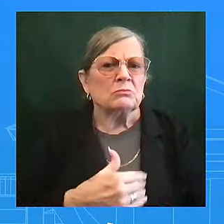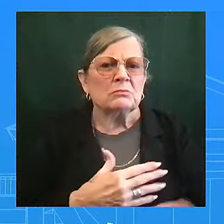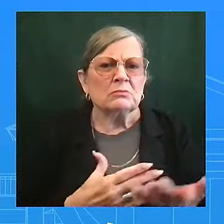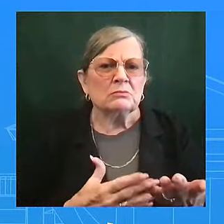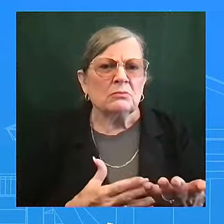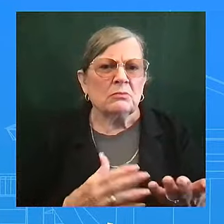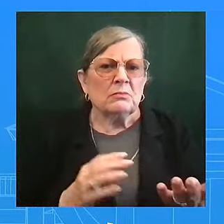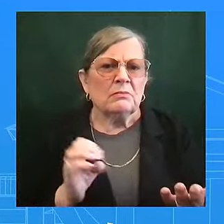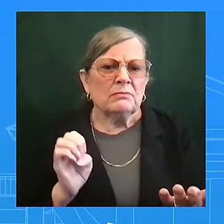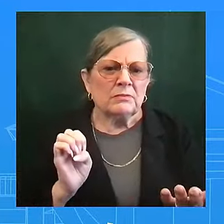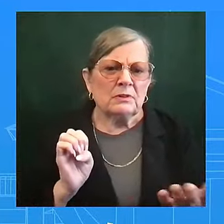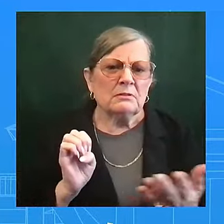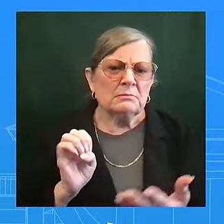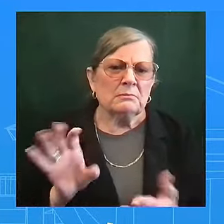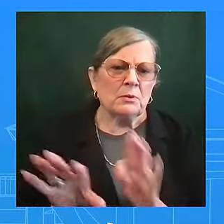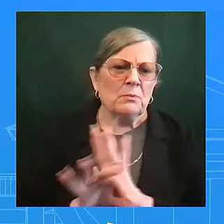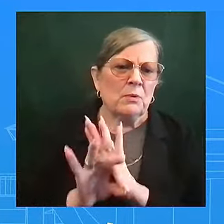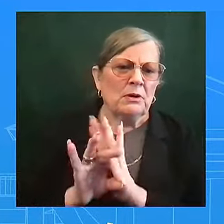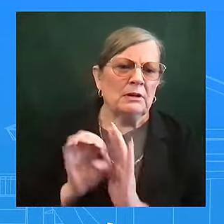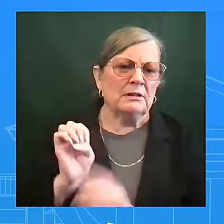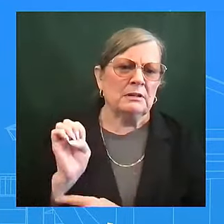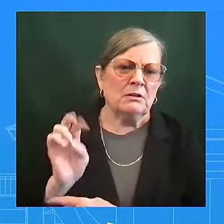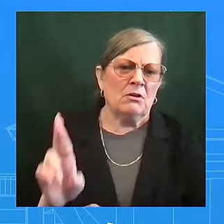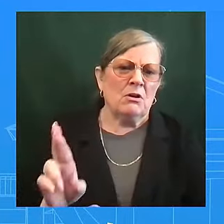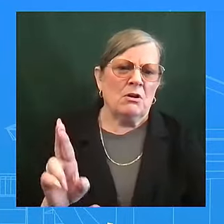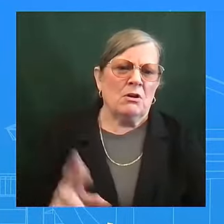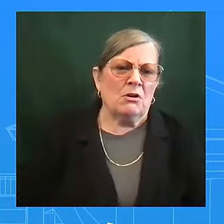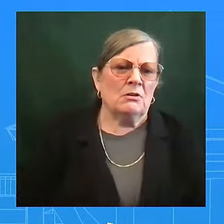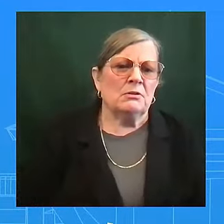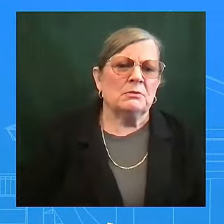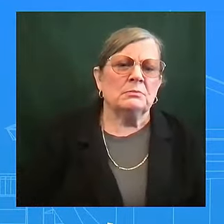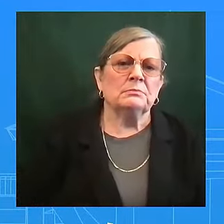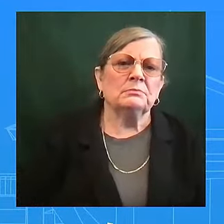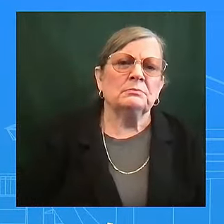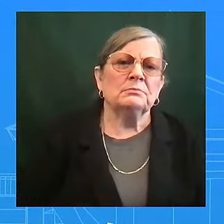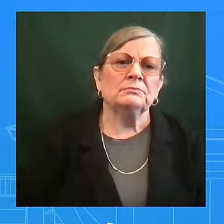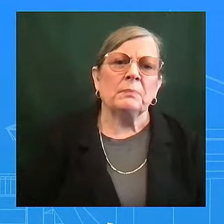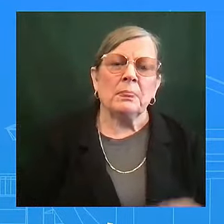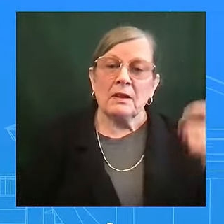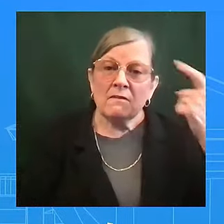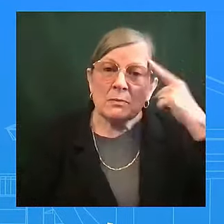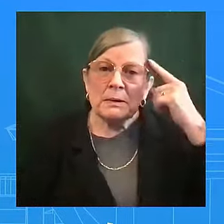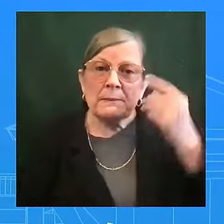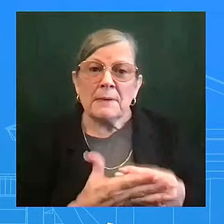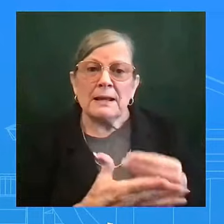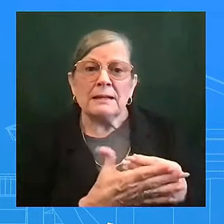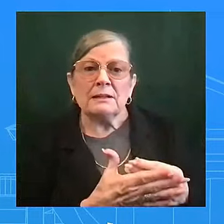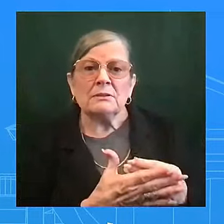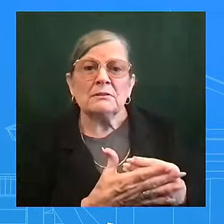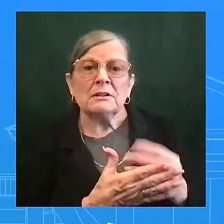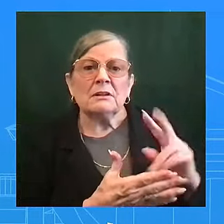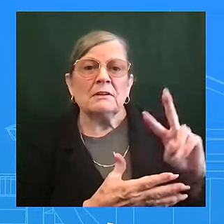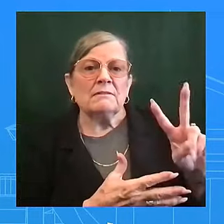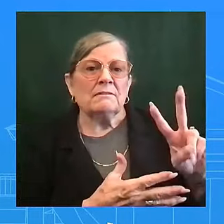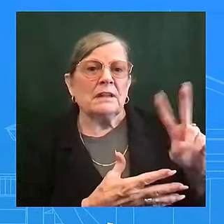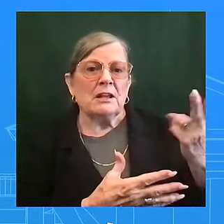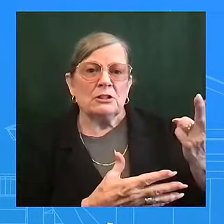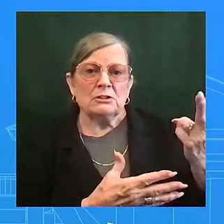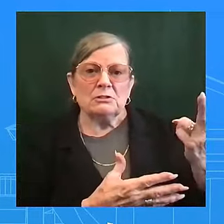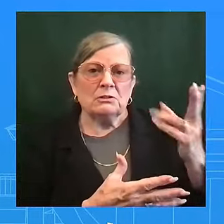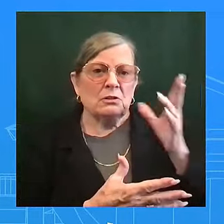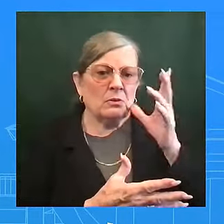White House engaging with the Hill on this, and does the president have any plans to meet with congressional leaders in the coming days? So I'll take the first